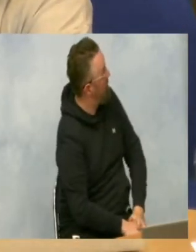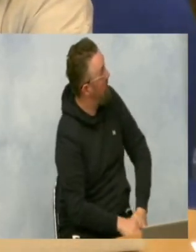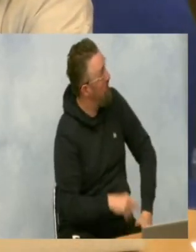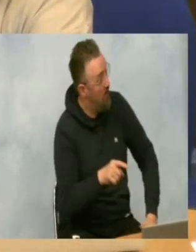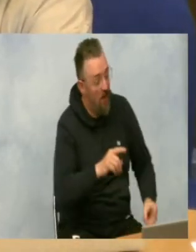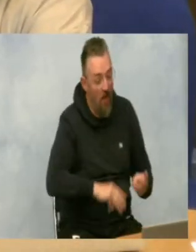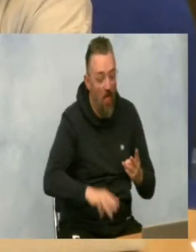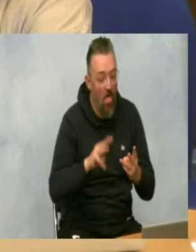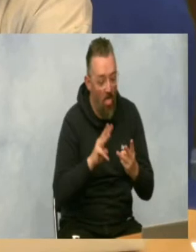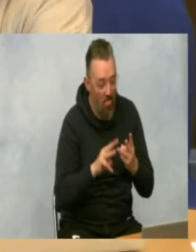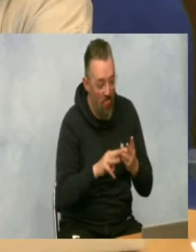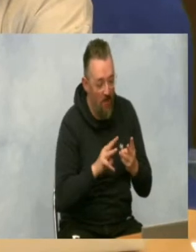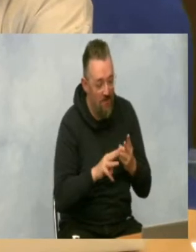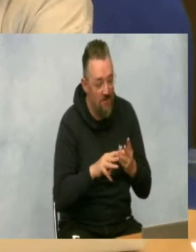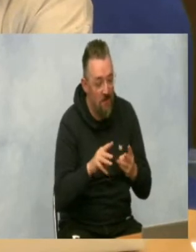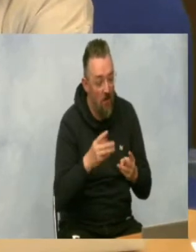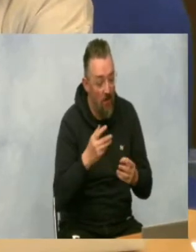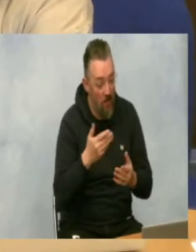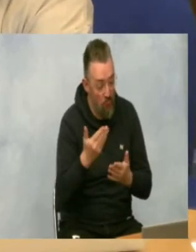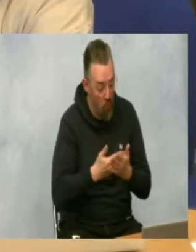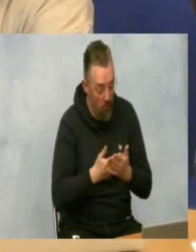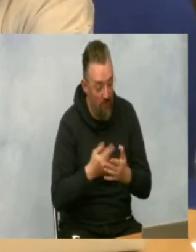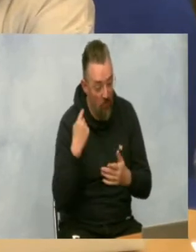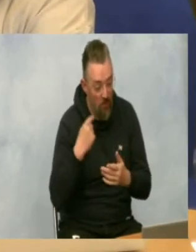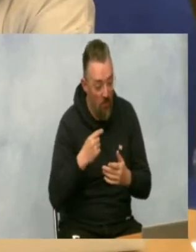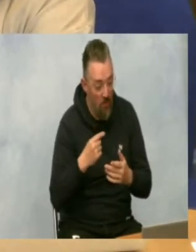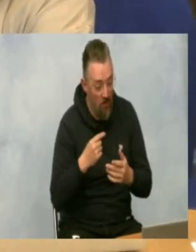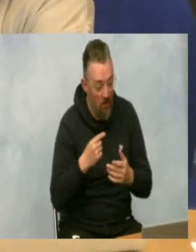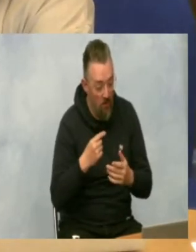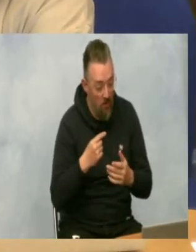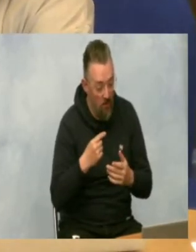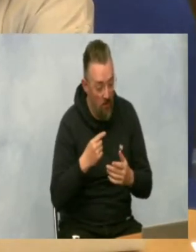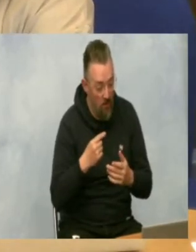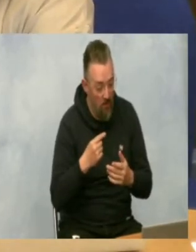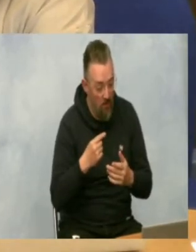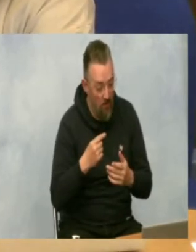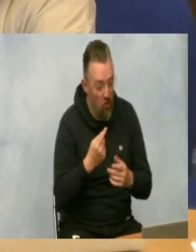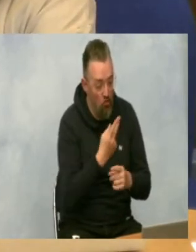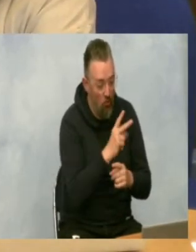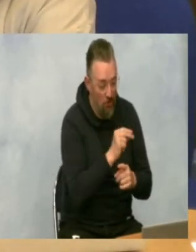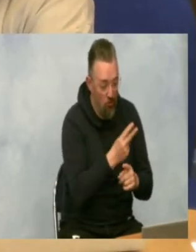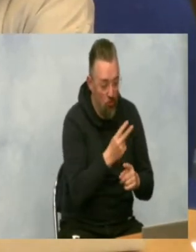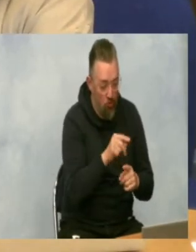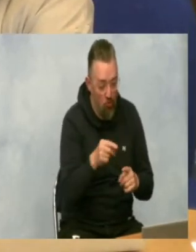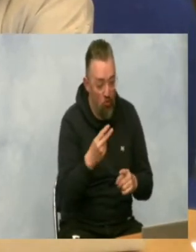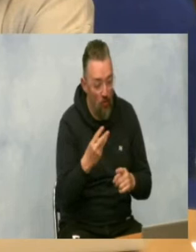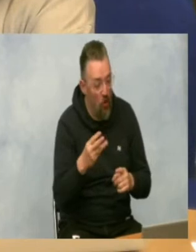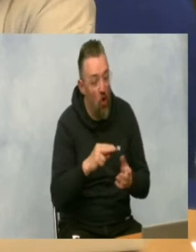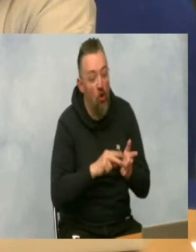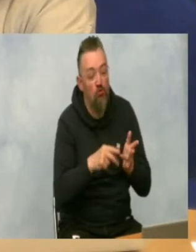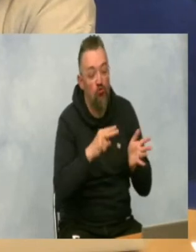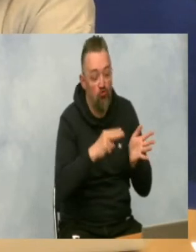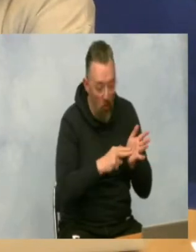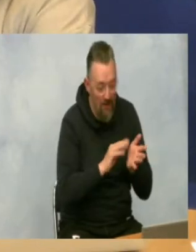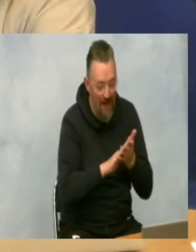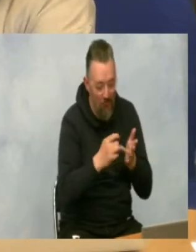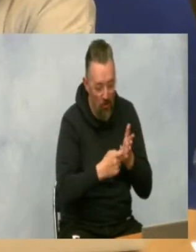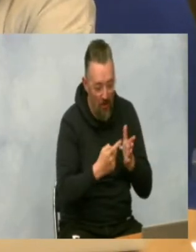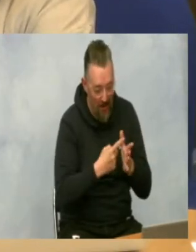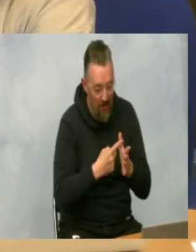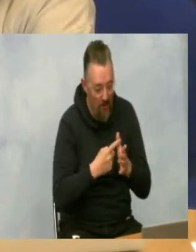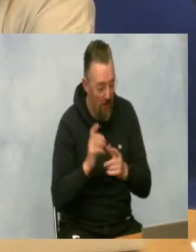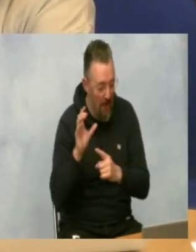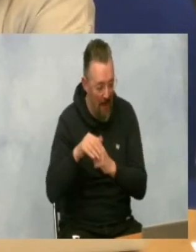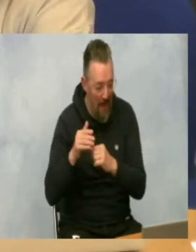Budget Monitoring Report for the financial year 22-23 for the non-HRA capital programme, and again takes us to